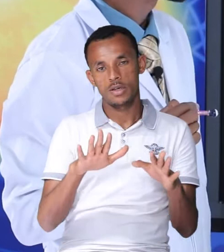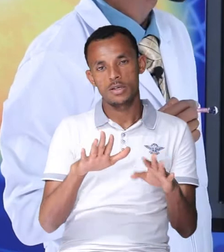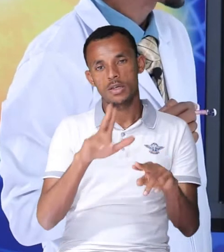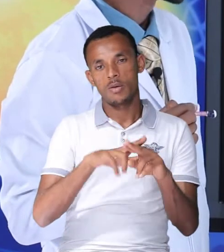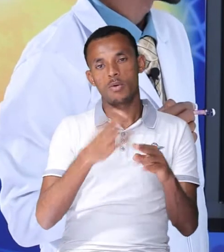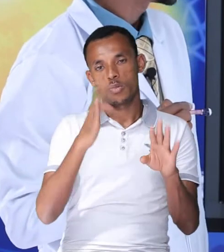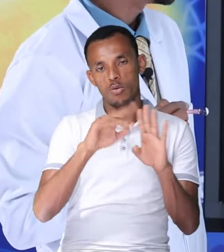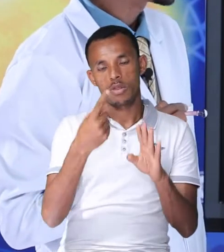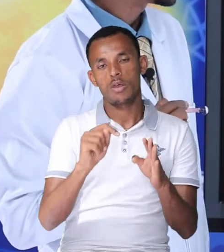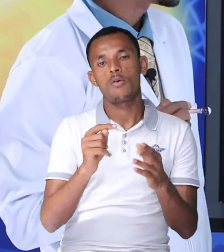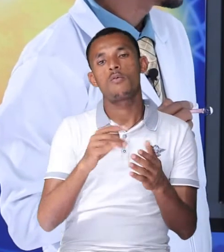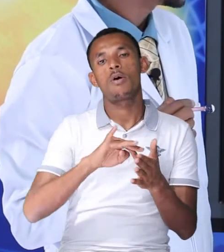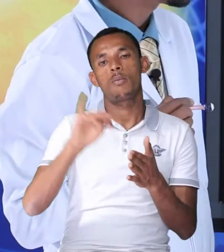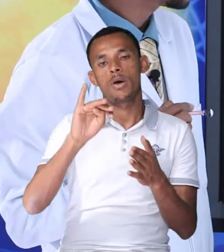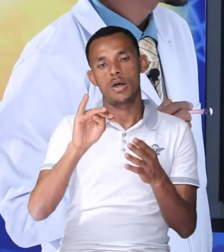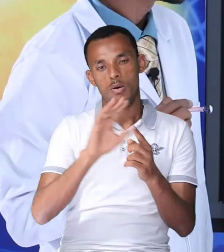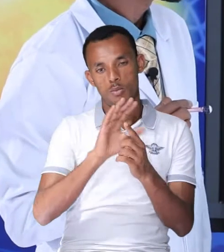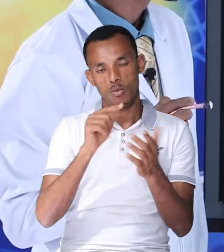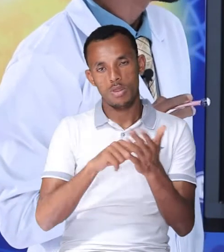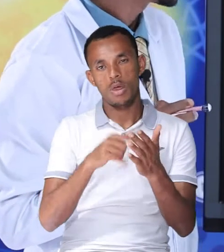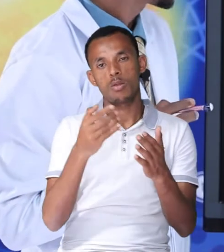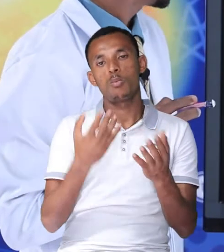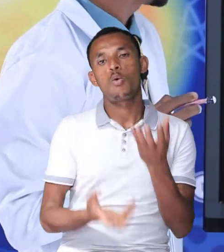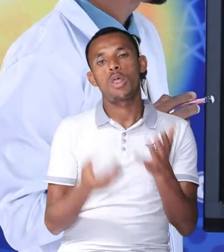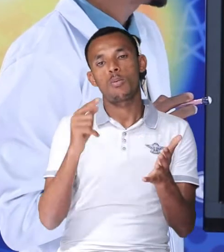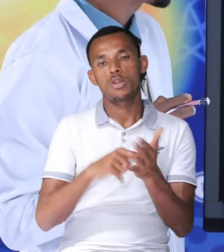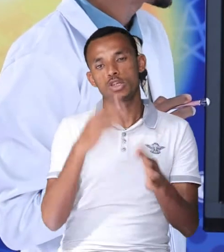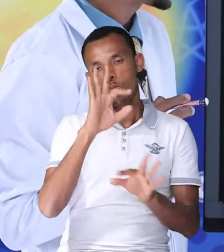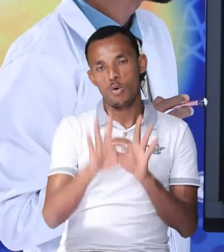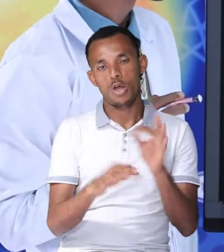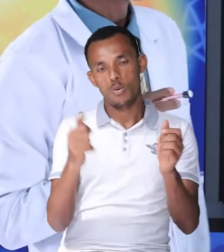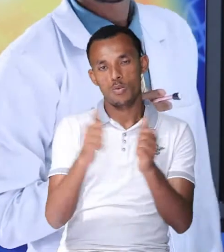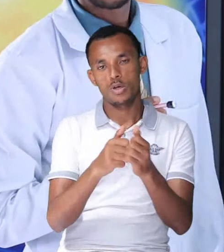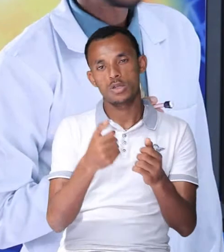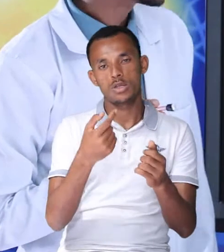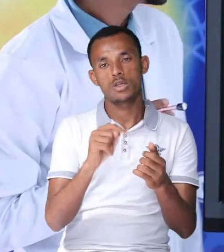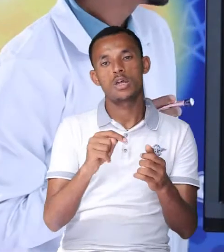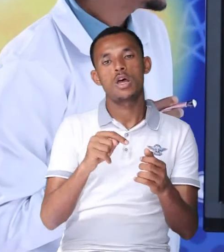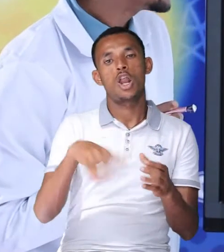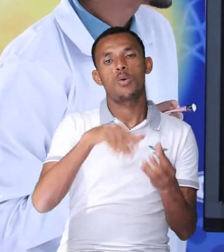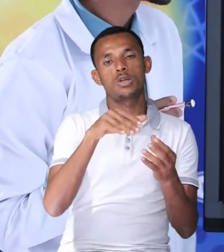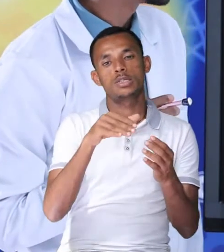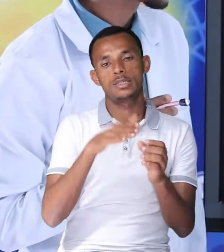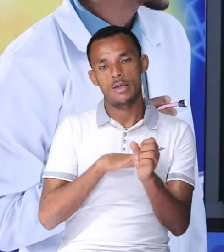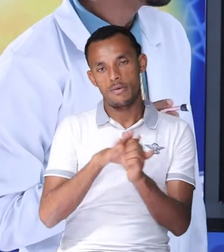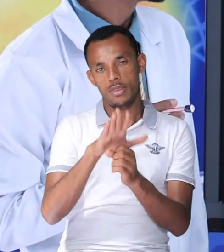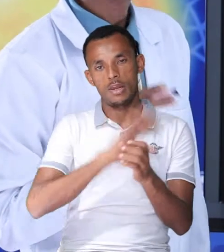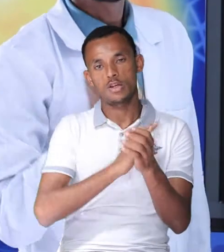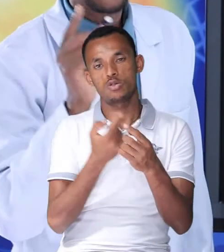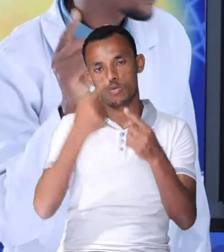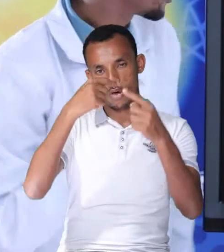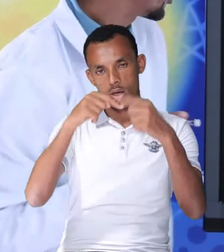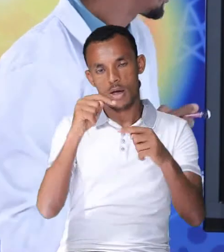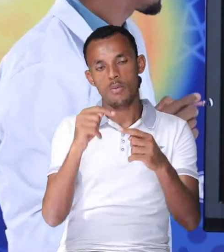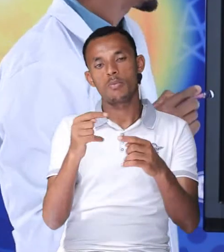the vapor phase. But at the boiling point, the molecules within the liquid have sufficient energy to overcome